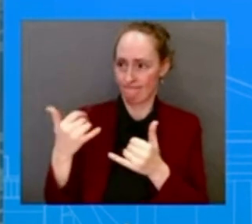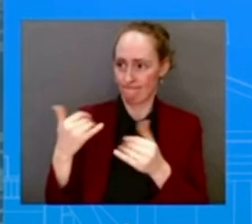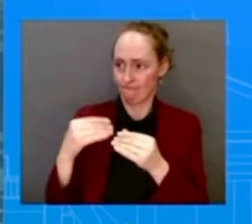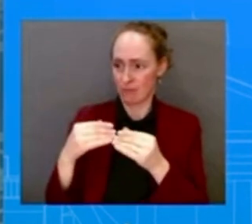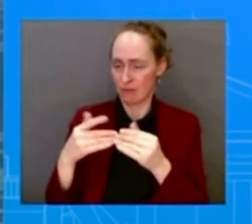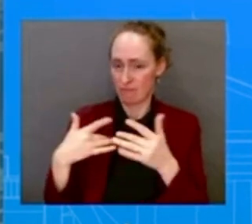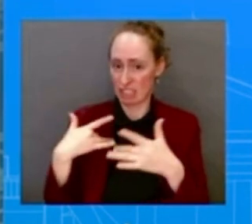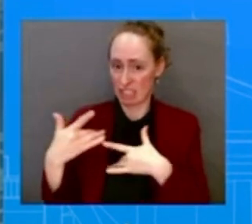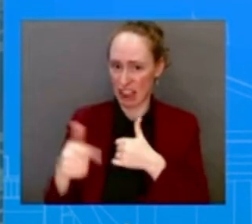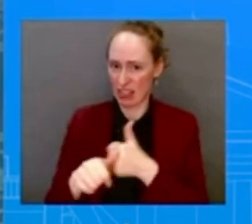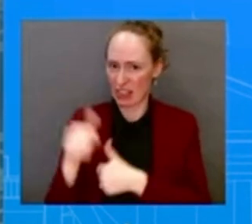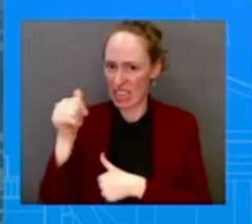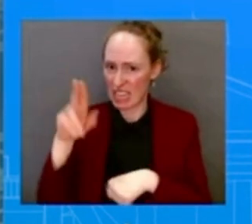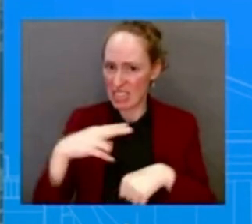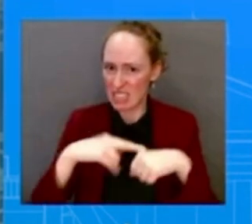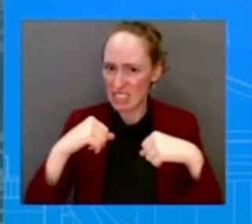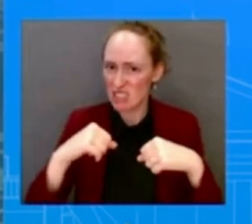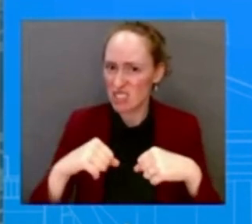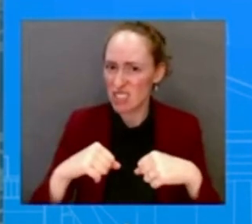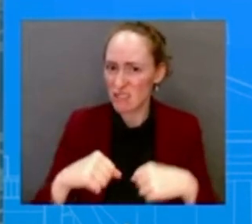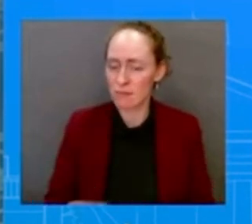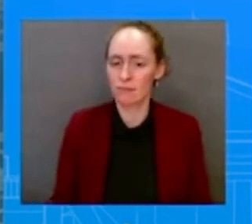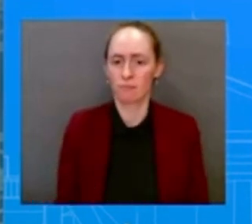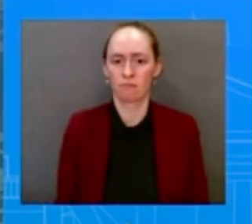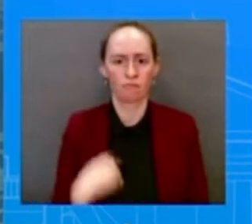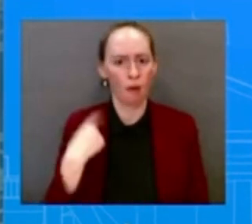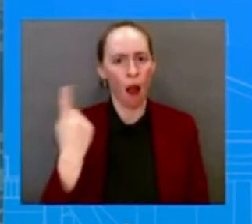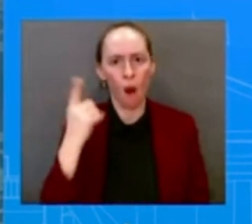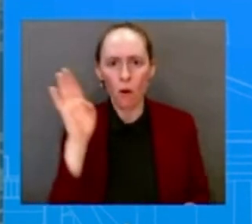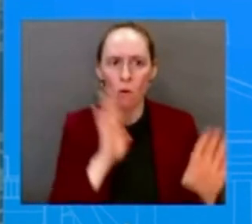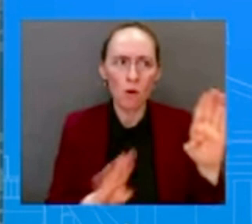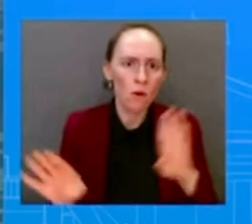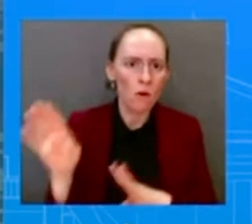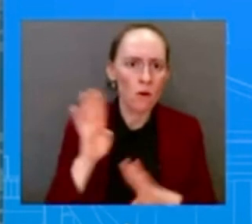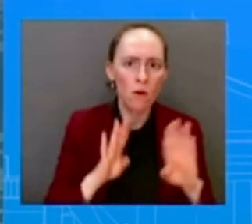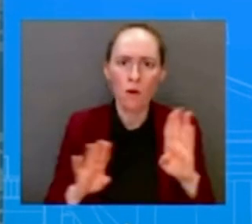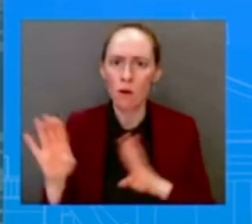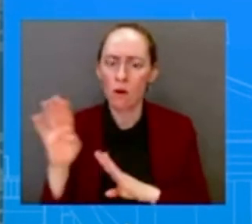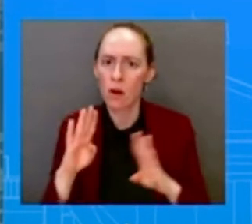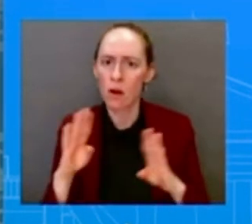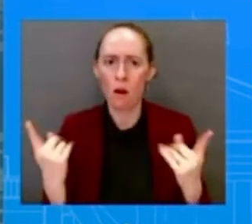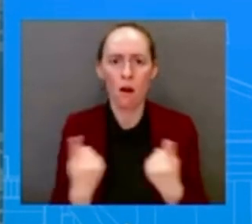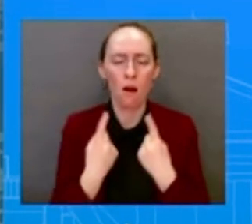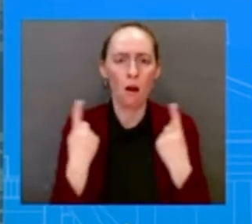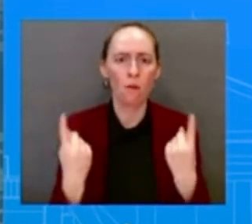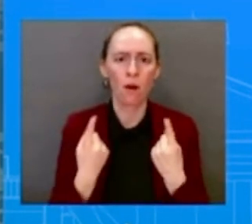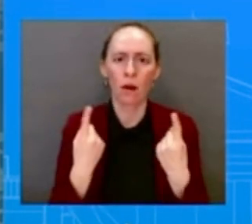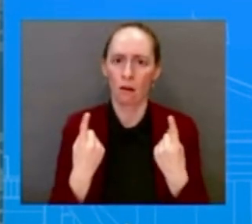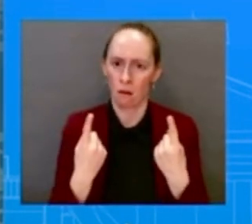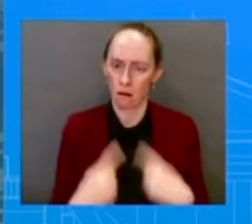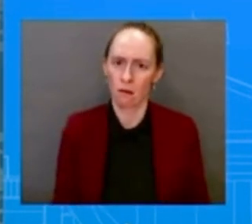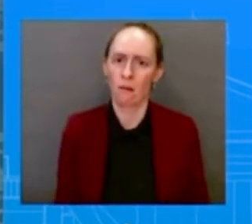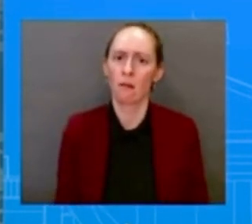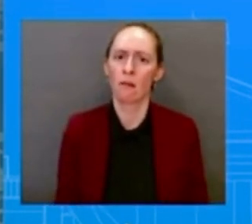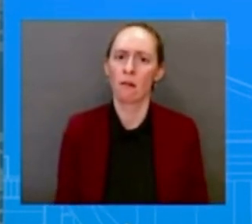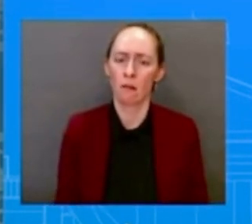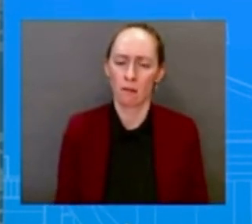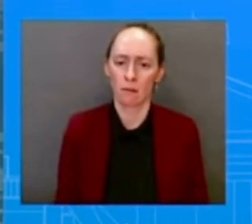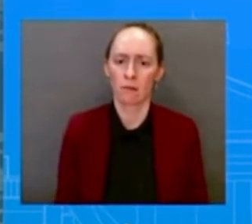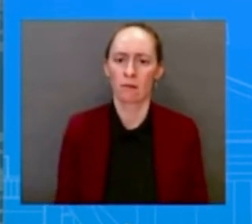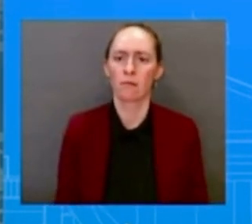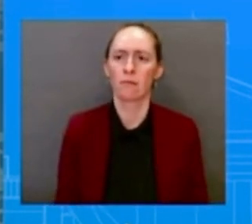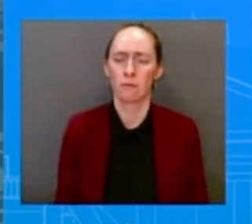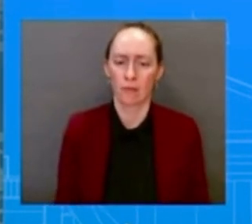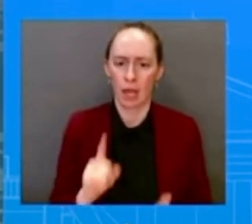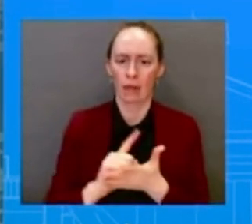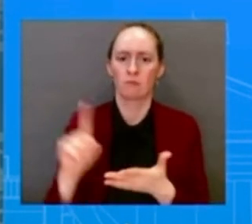and you're right. Last week is a good example of that. We take that seriously, whether that's terrestrial-related or whether